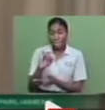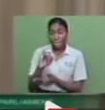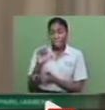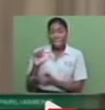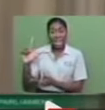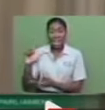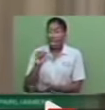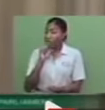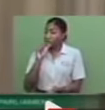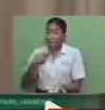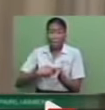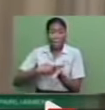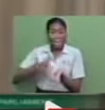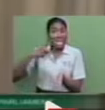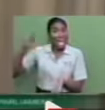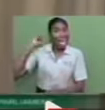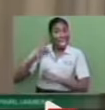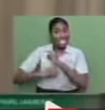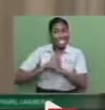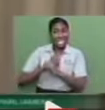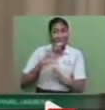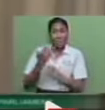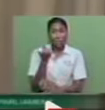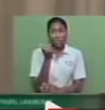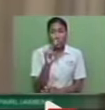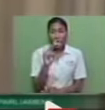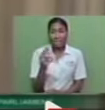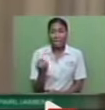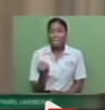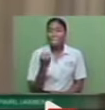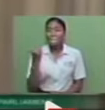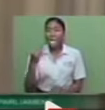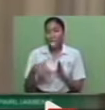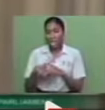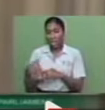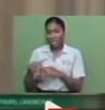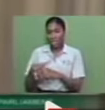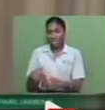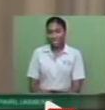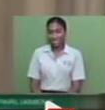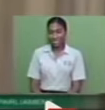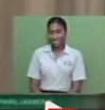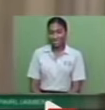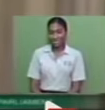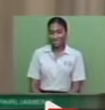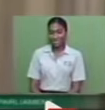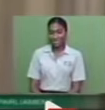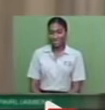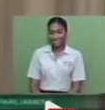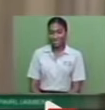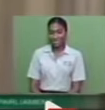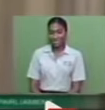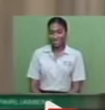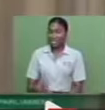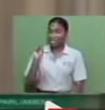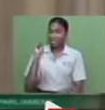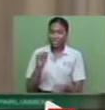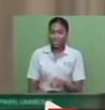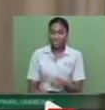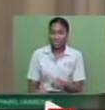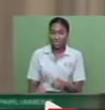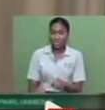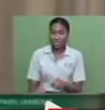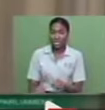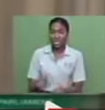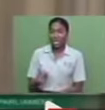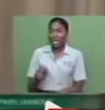over $12 million. So this money TTPS is getting now in this fiscal, they will only have some $7 million